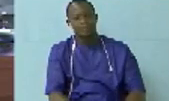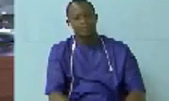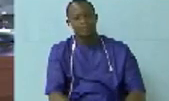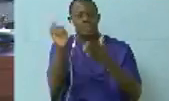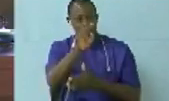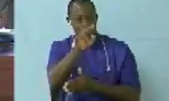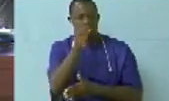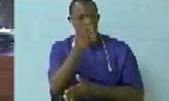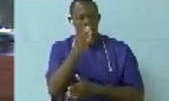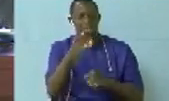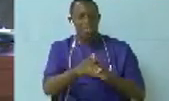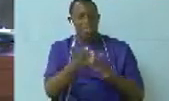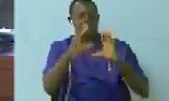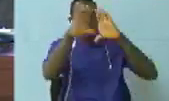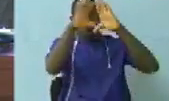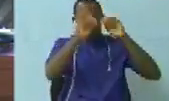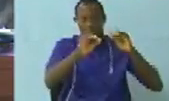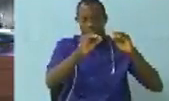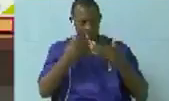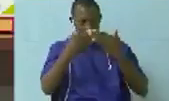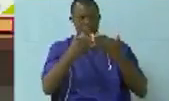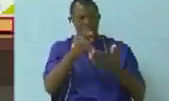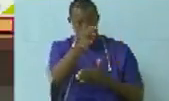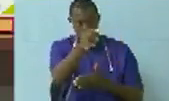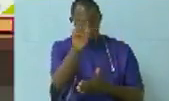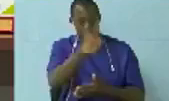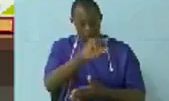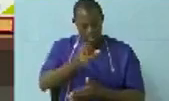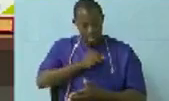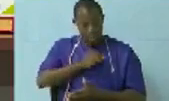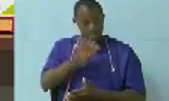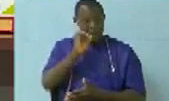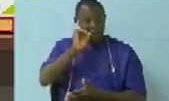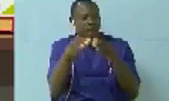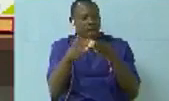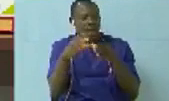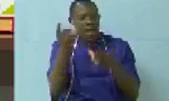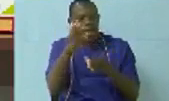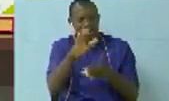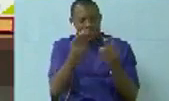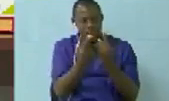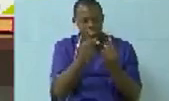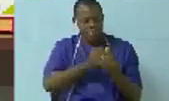Did you office? No, on that. You see, I'm